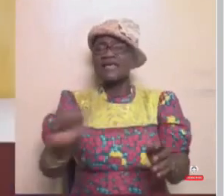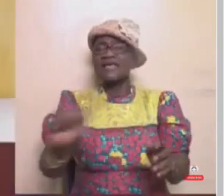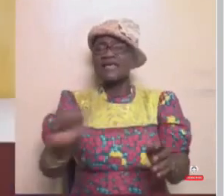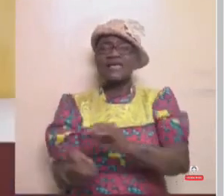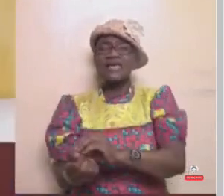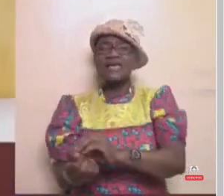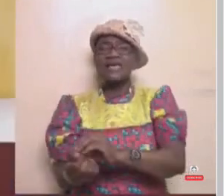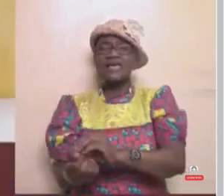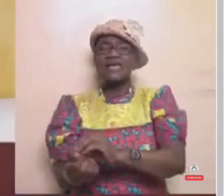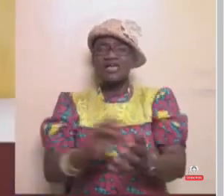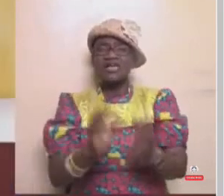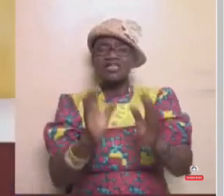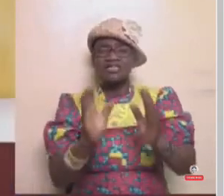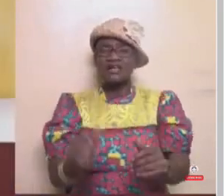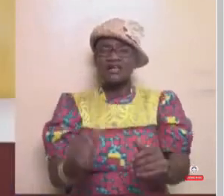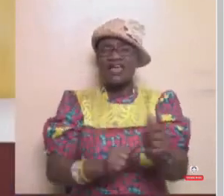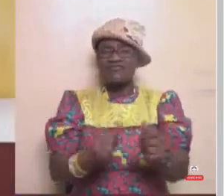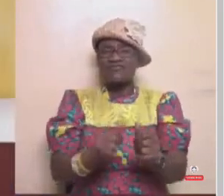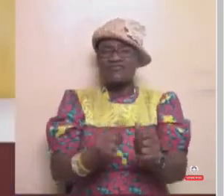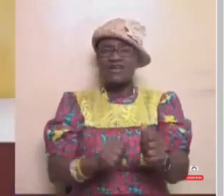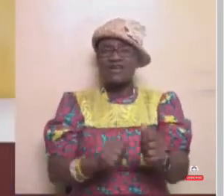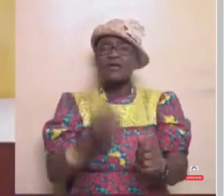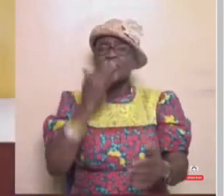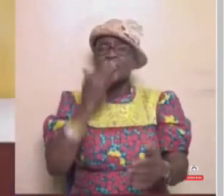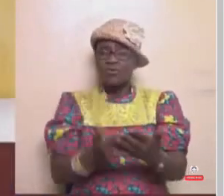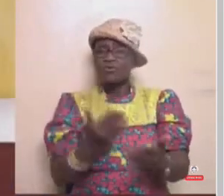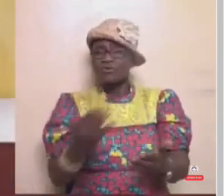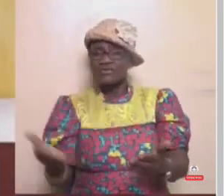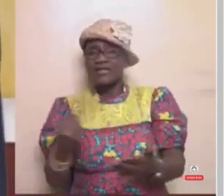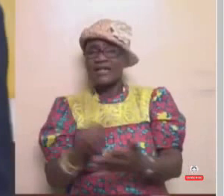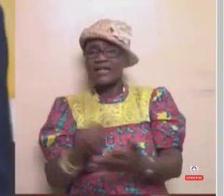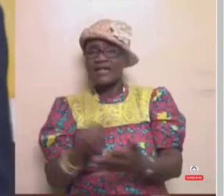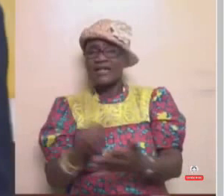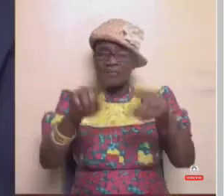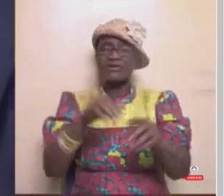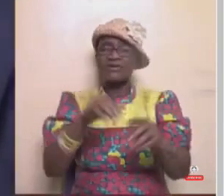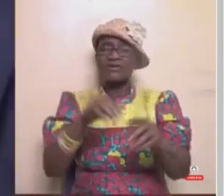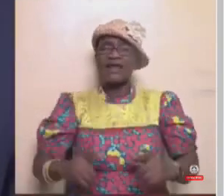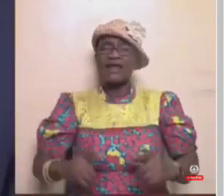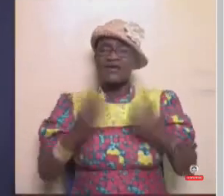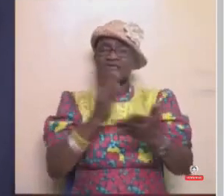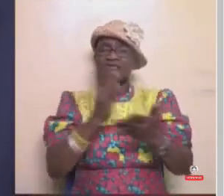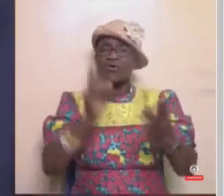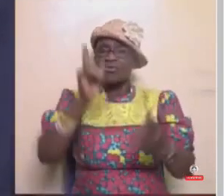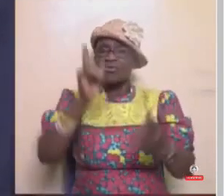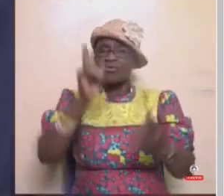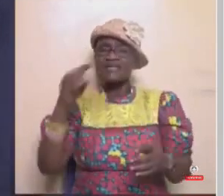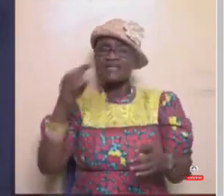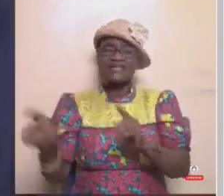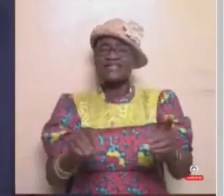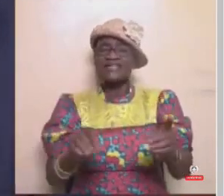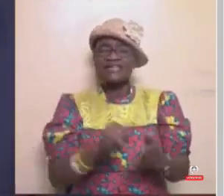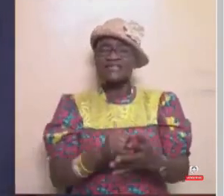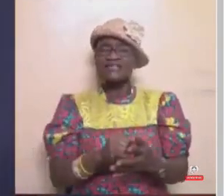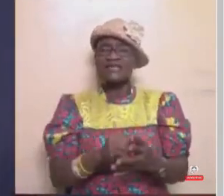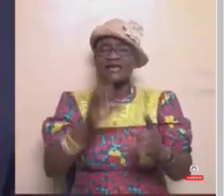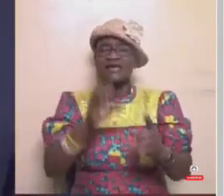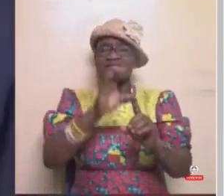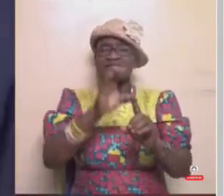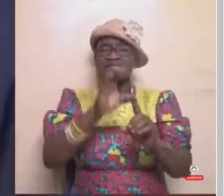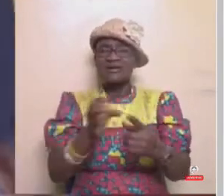that happened in life, something did it. Someone did it. Circumstances brought